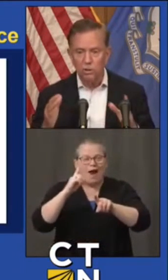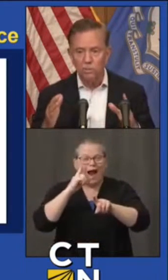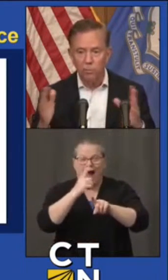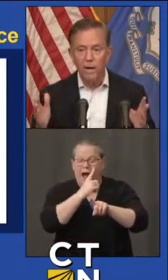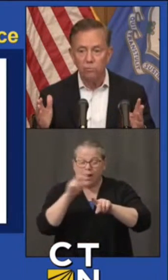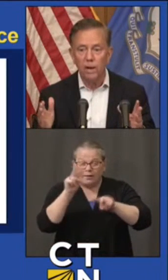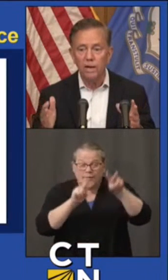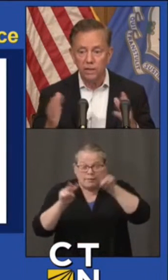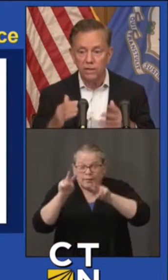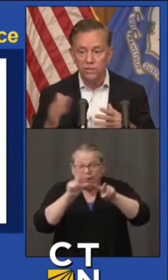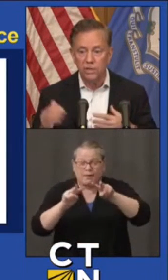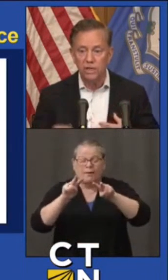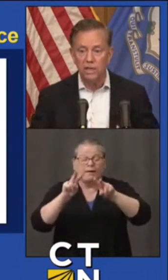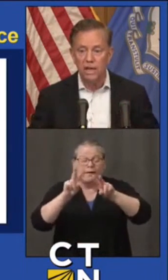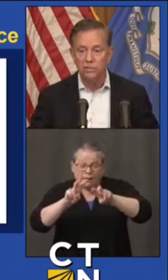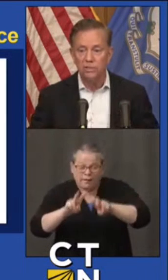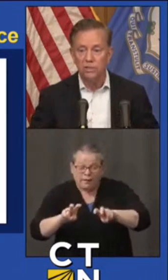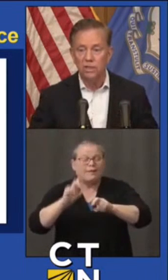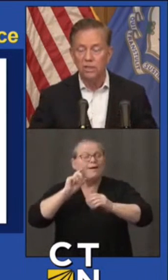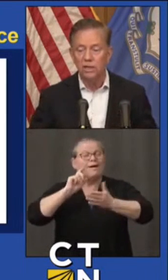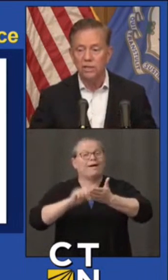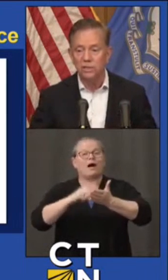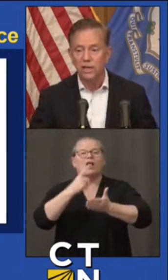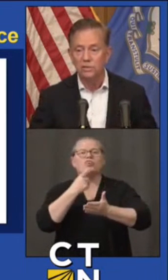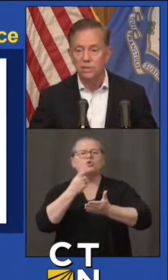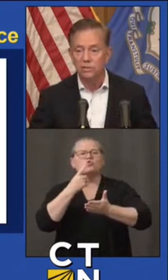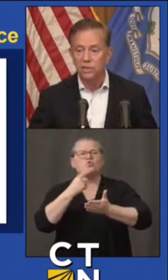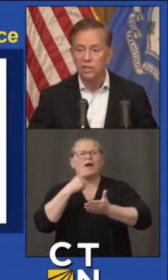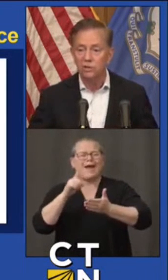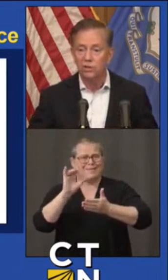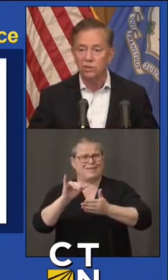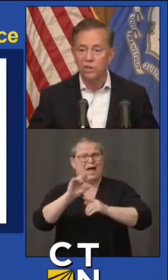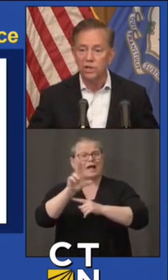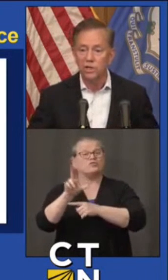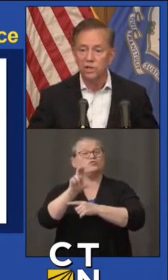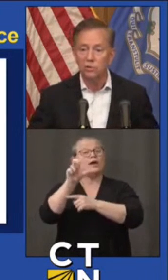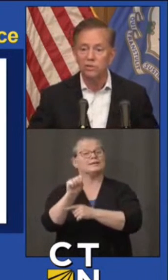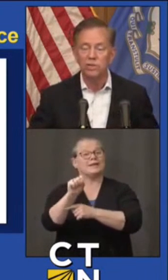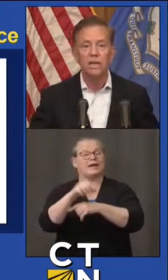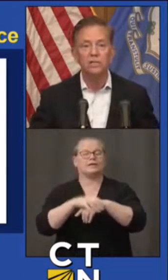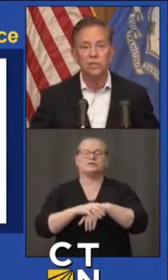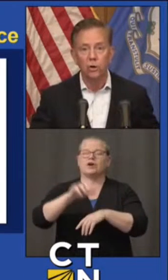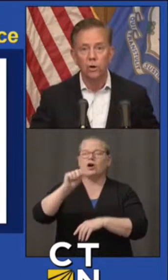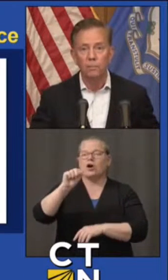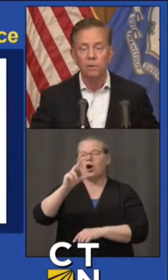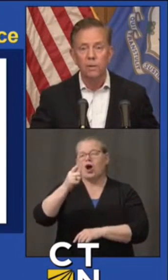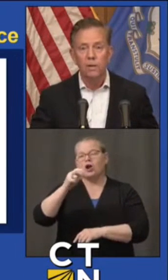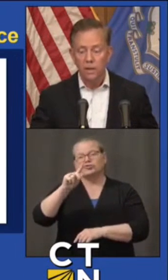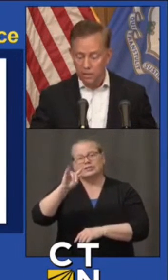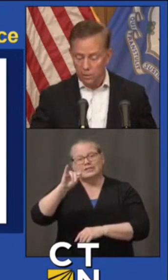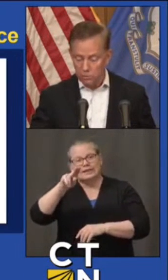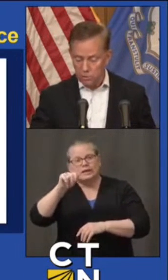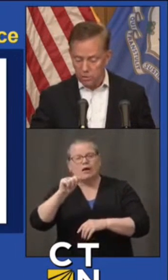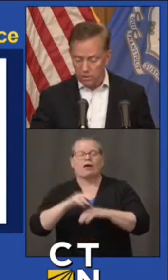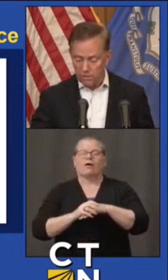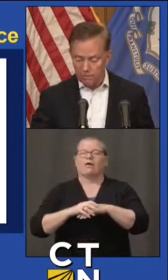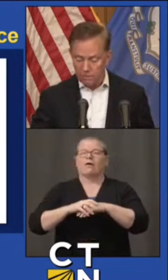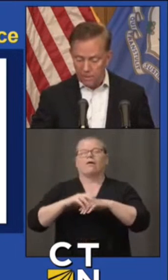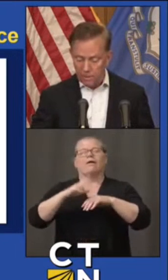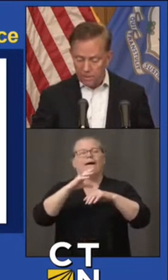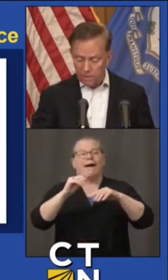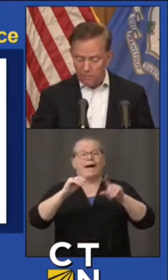look, the bright red, you can see that's United States. You can see that's Argentina. You can see that's Europe. Those